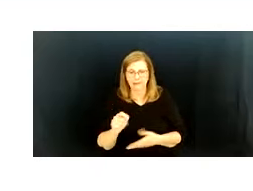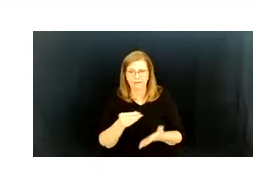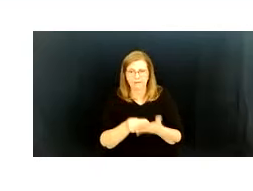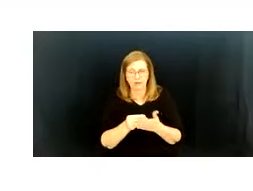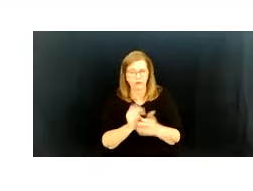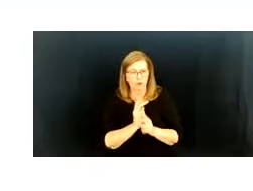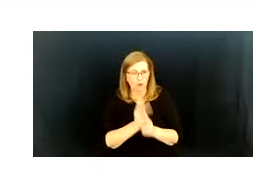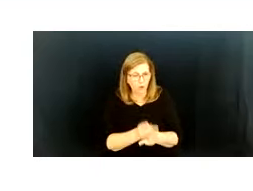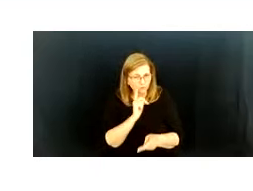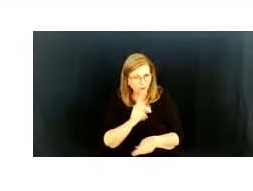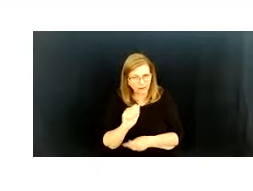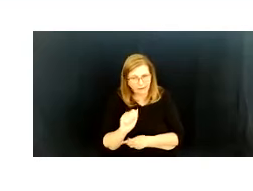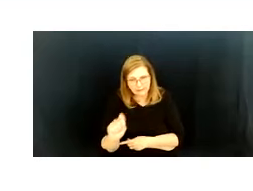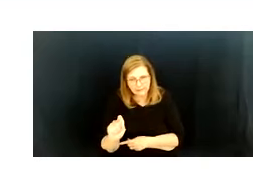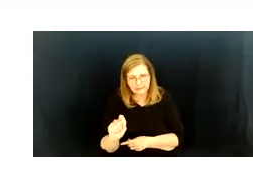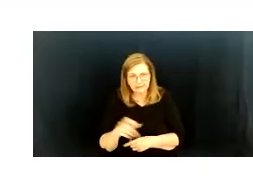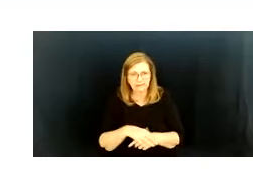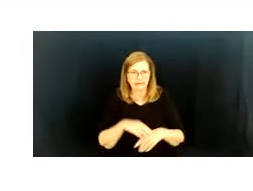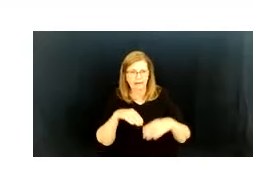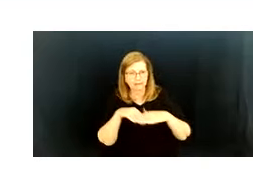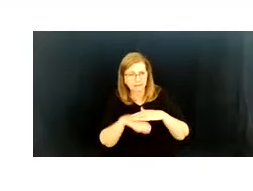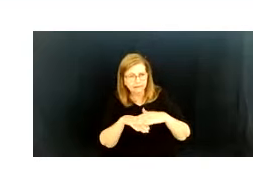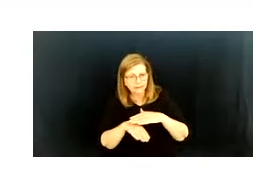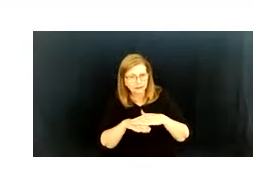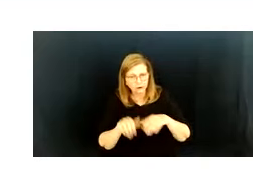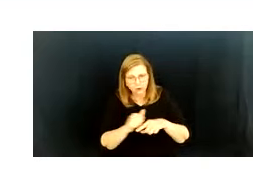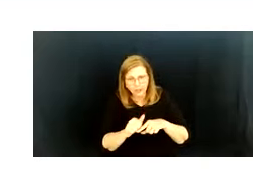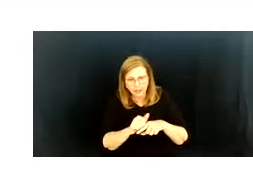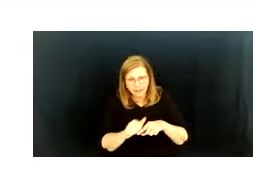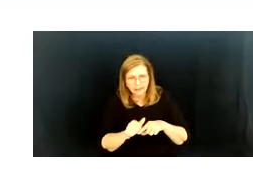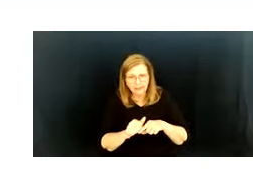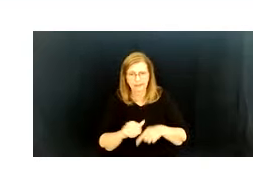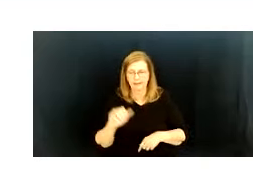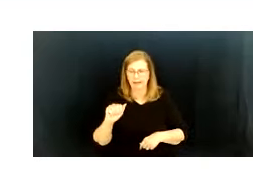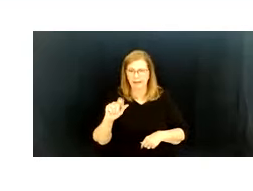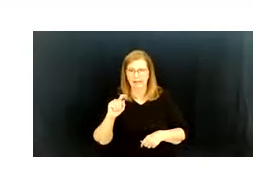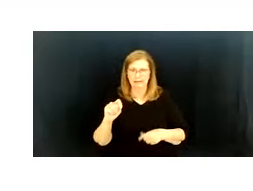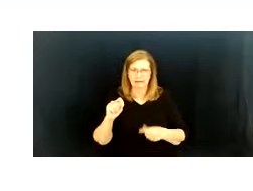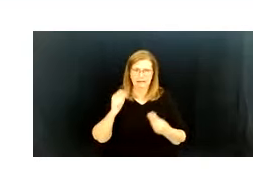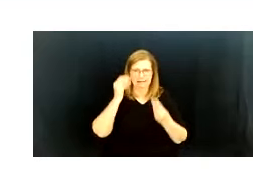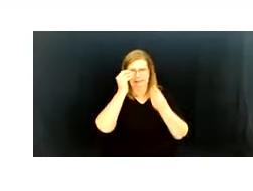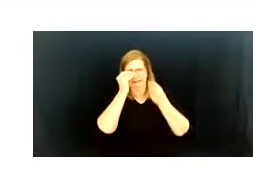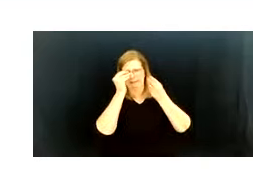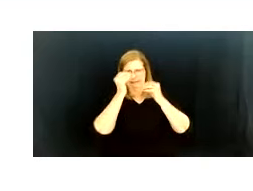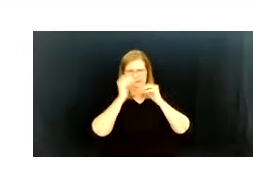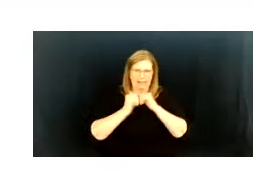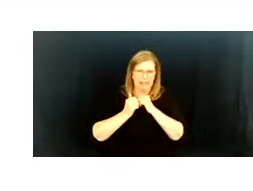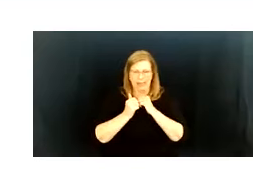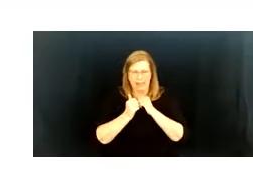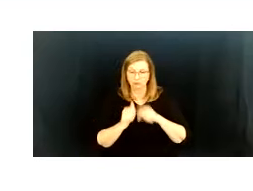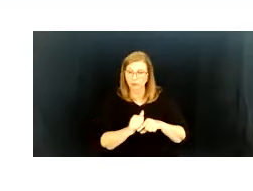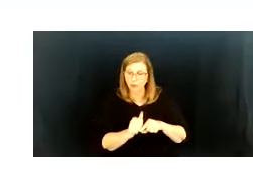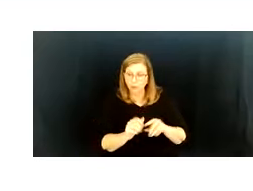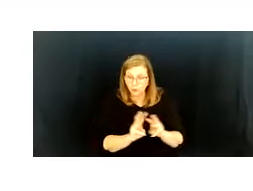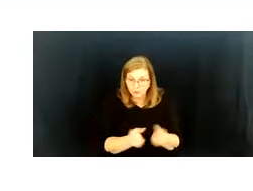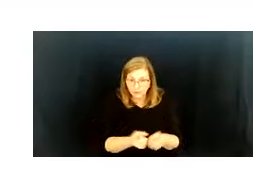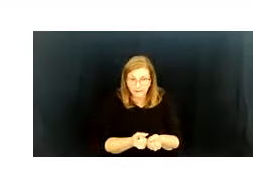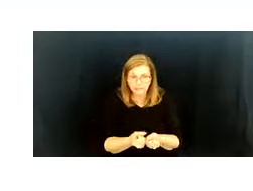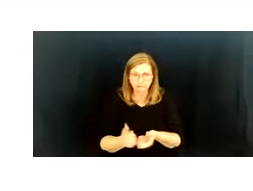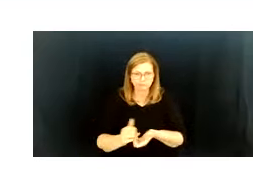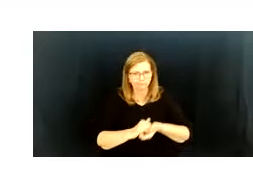assistive technology, accessibility training, AT consideration training workshops in collaboration with the